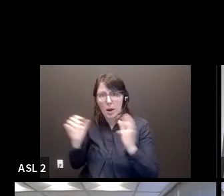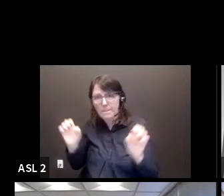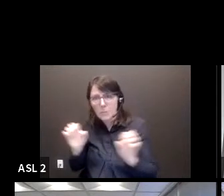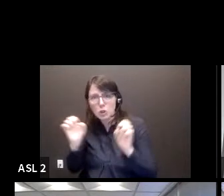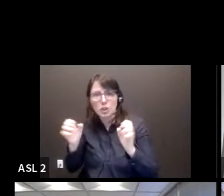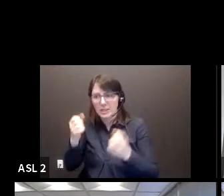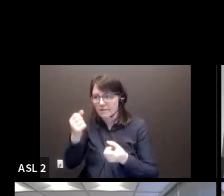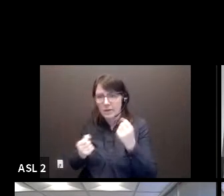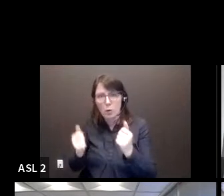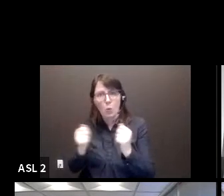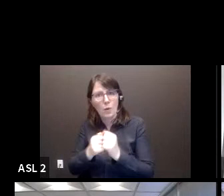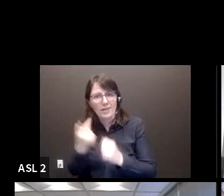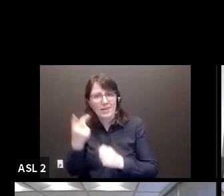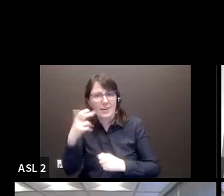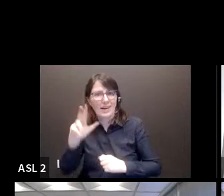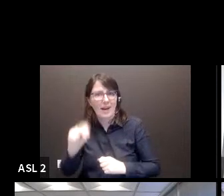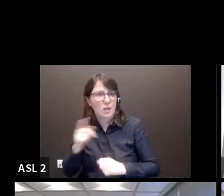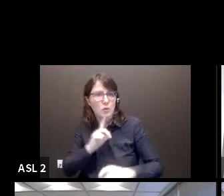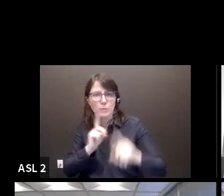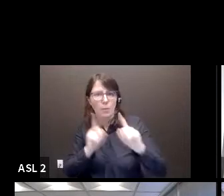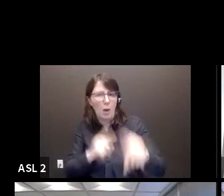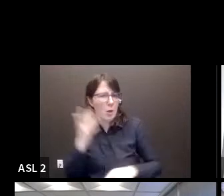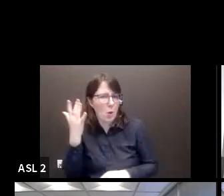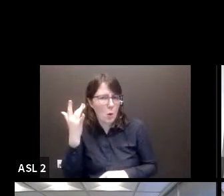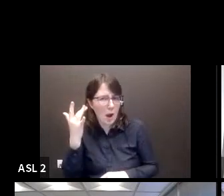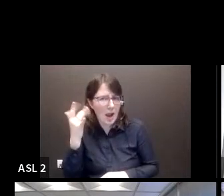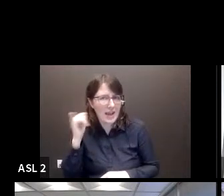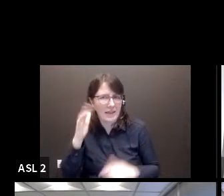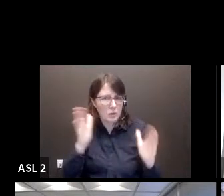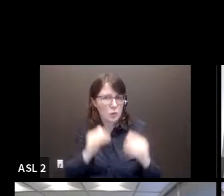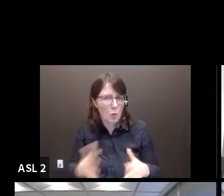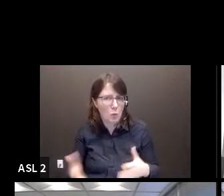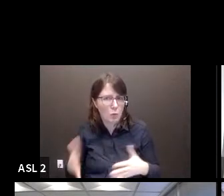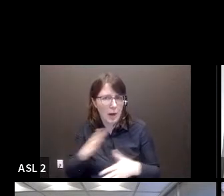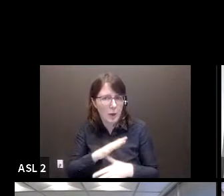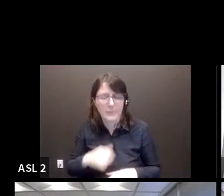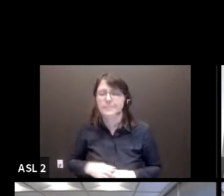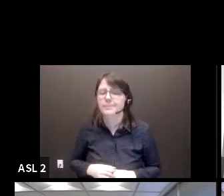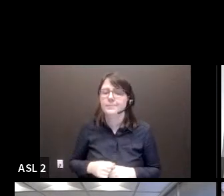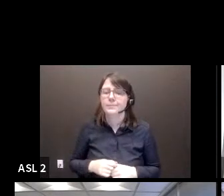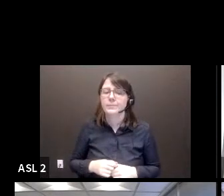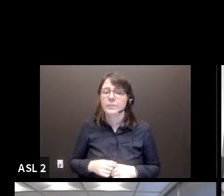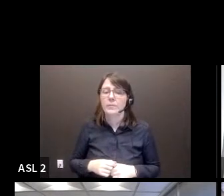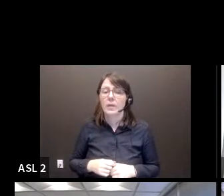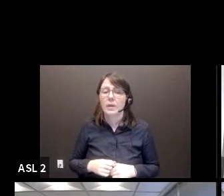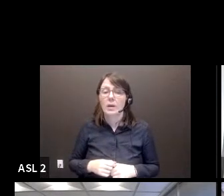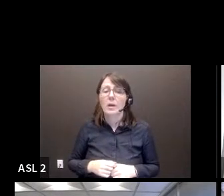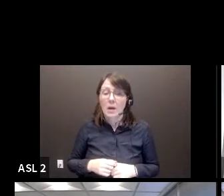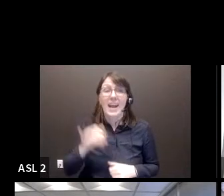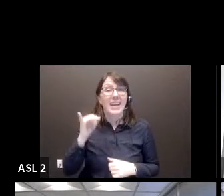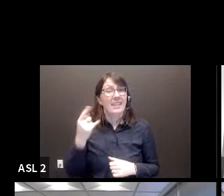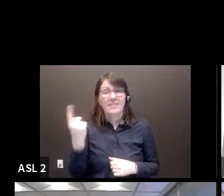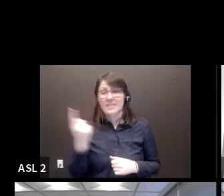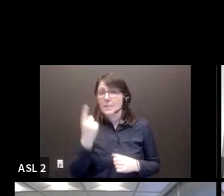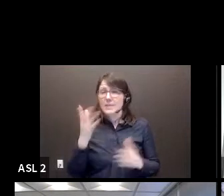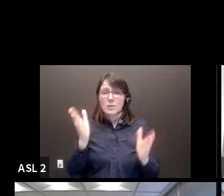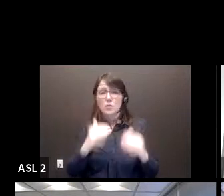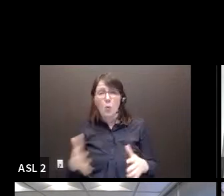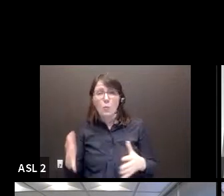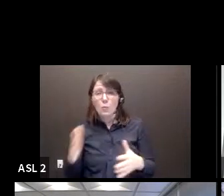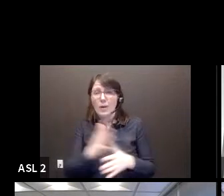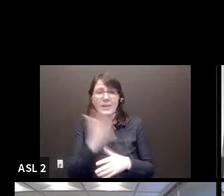the board needs to reallocate all calls deemed low priority to non-police responses if someone is needed to take a